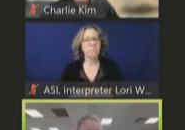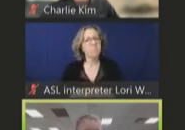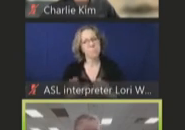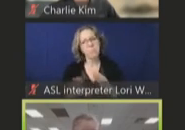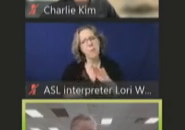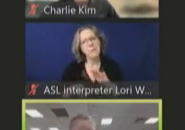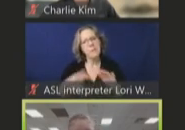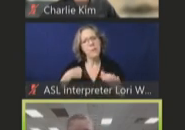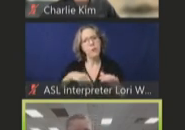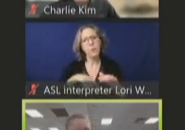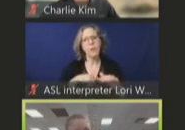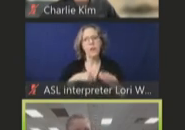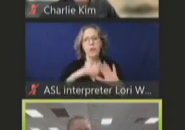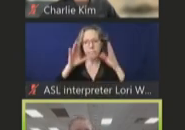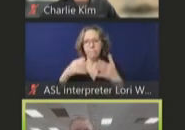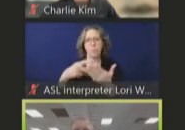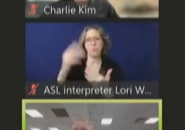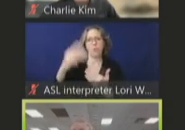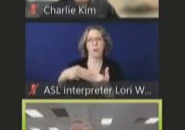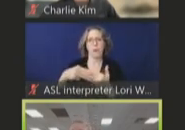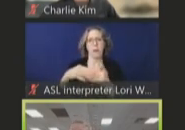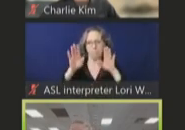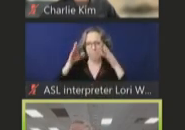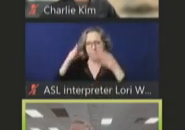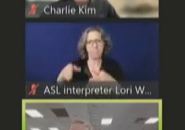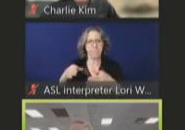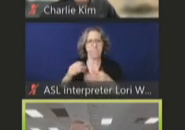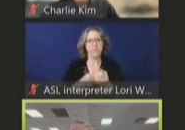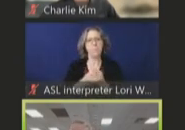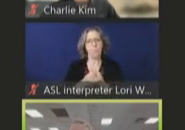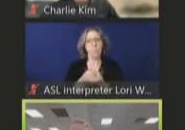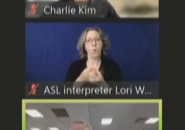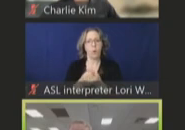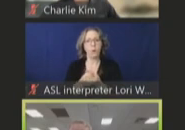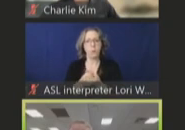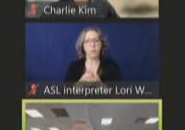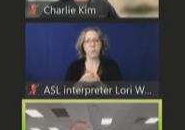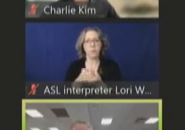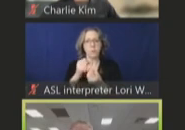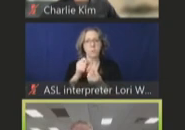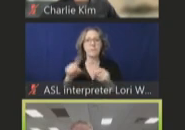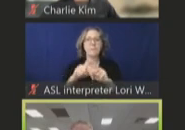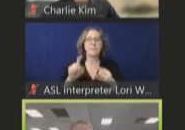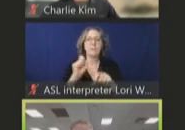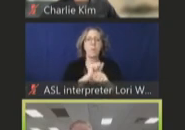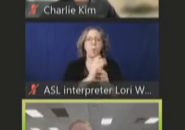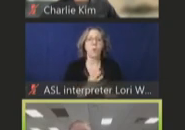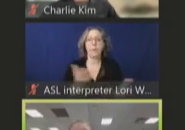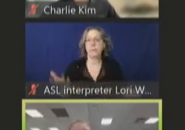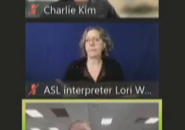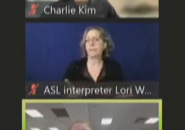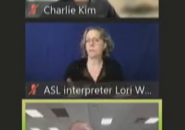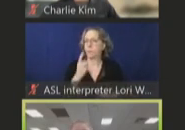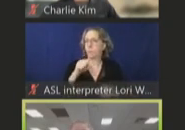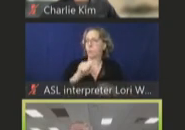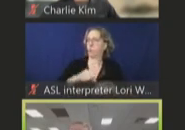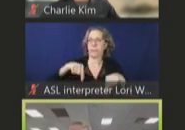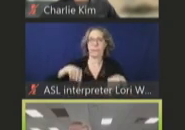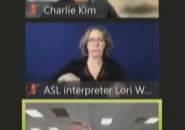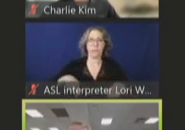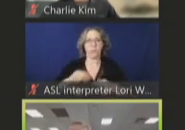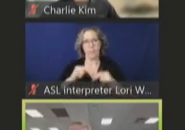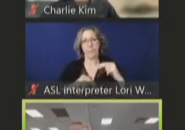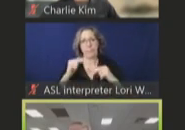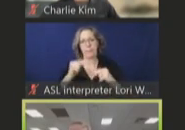mainly a programmatic piece to support all of the employees that we have here at the ballpark. So Brett and I are